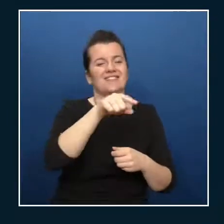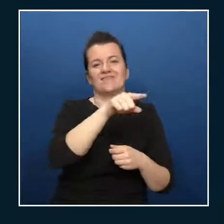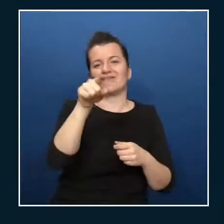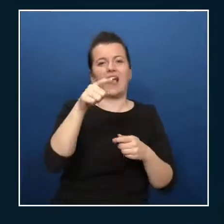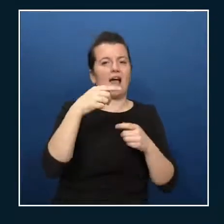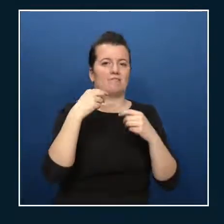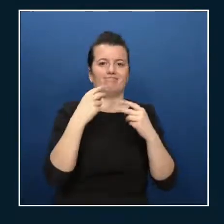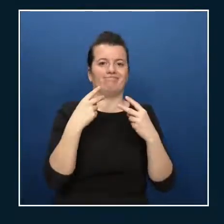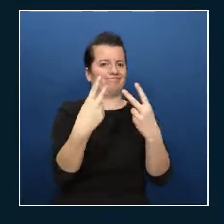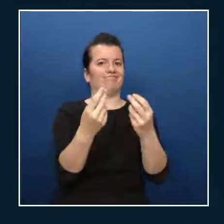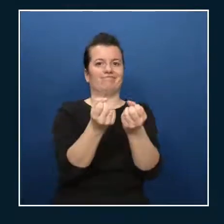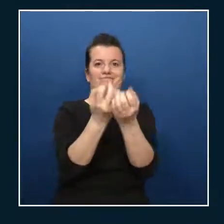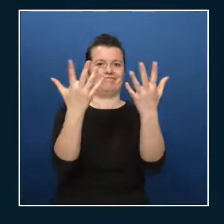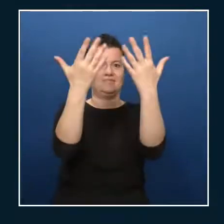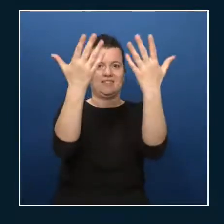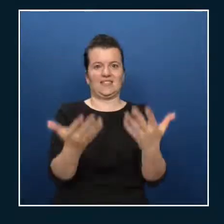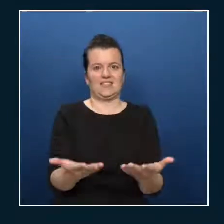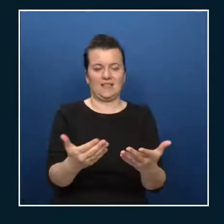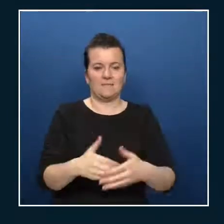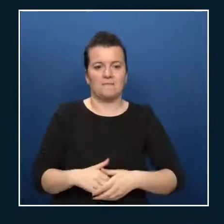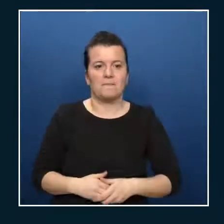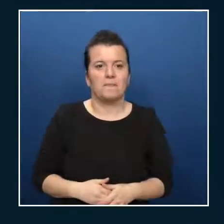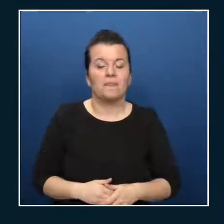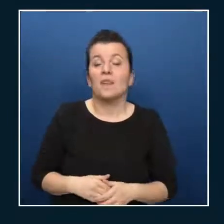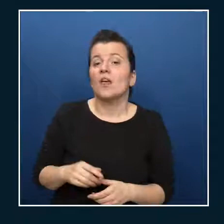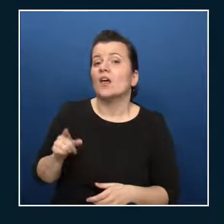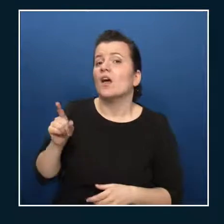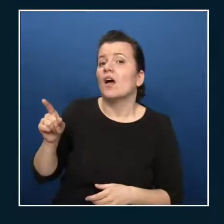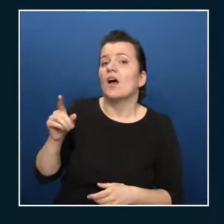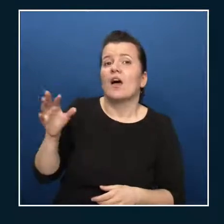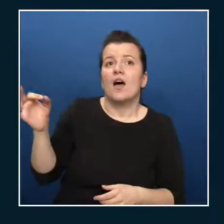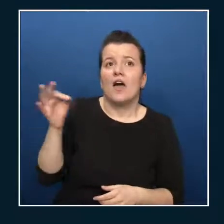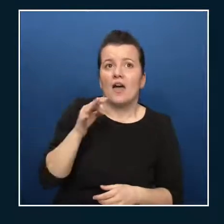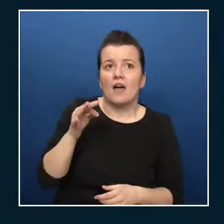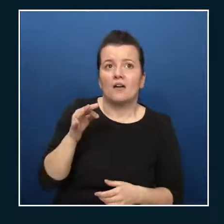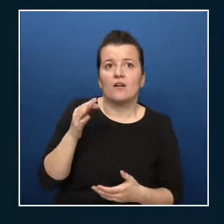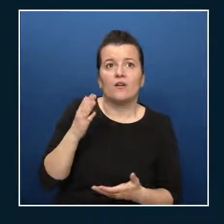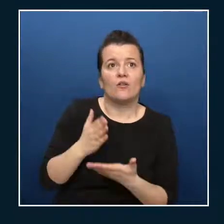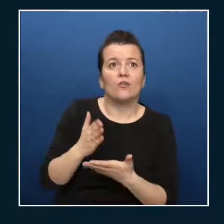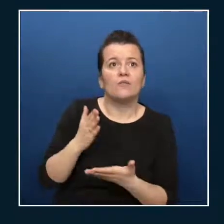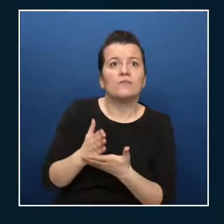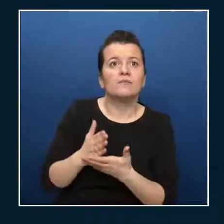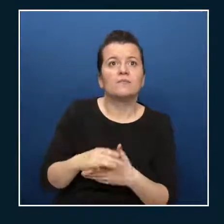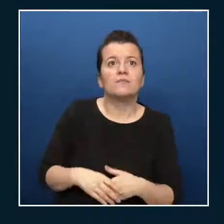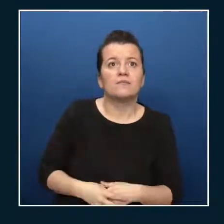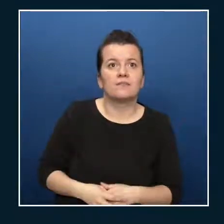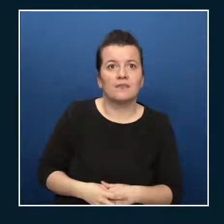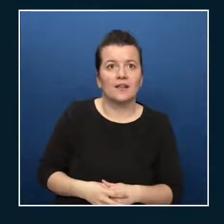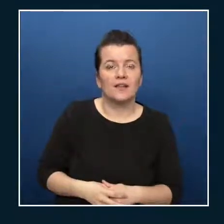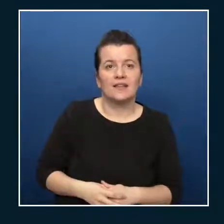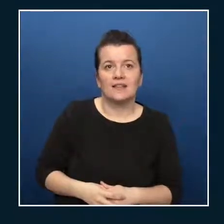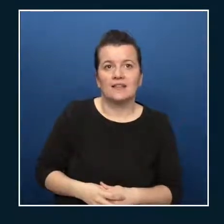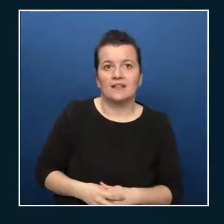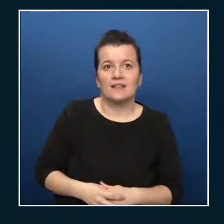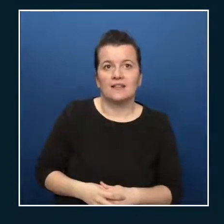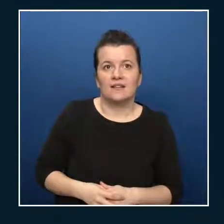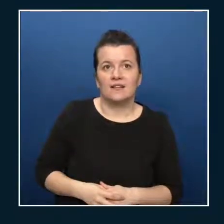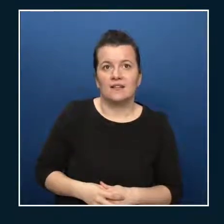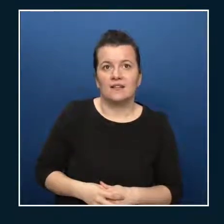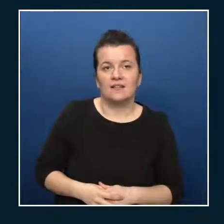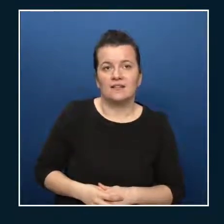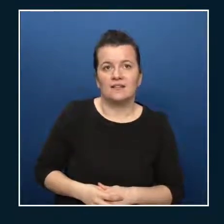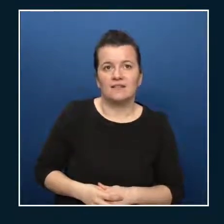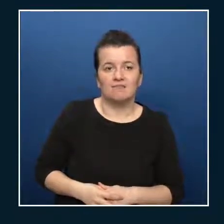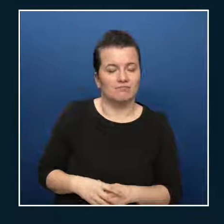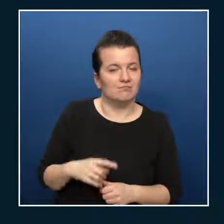question, yes, it registers Express routes behind the scenes and handlers and middleware. But at the